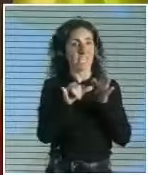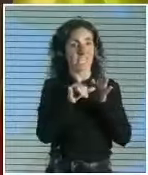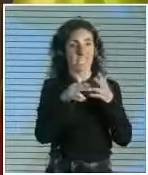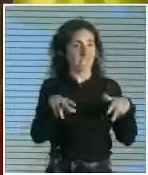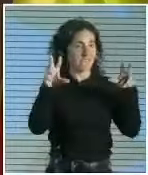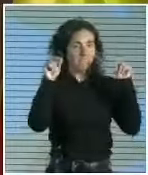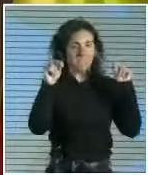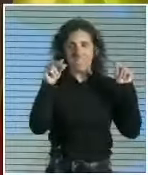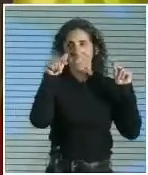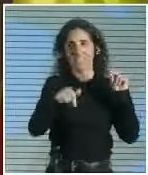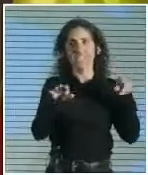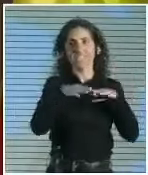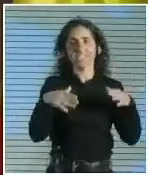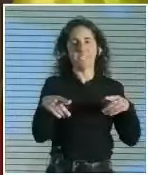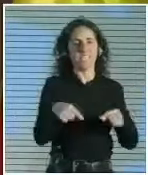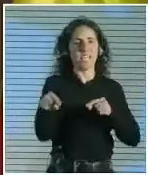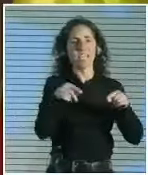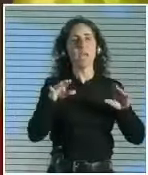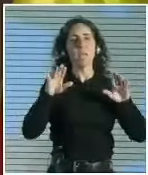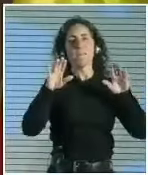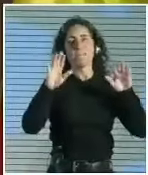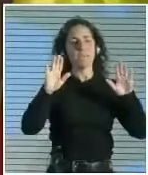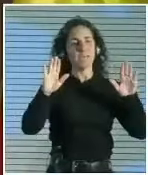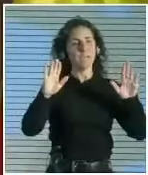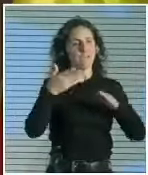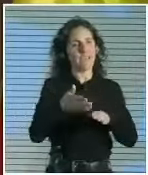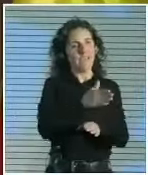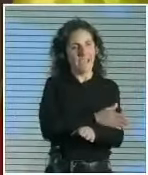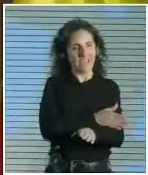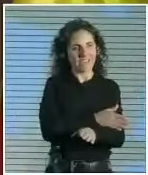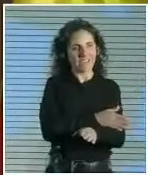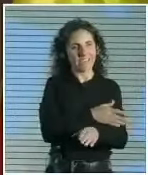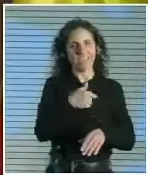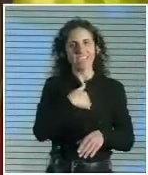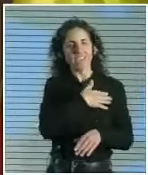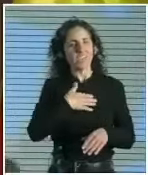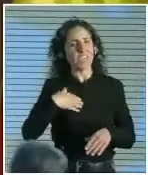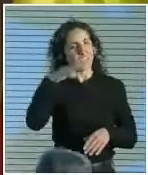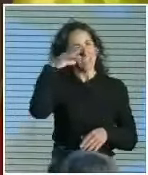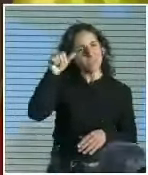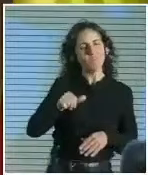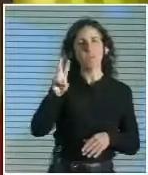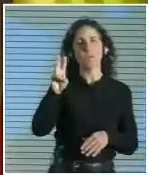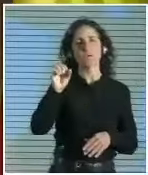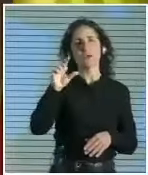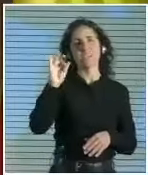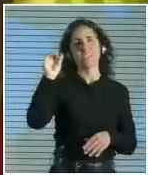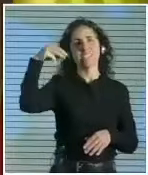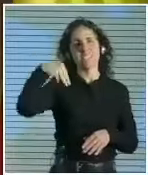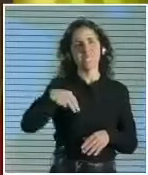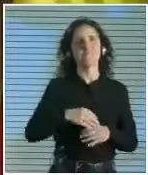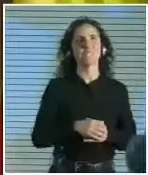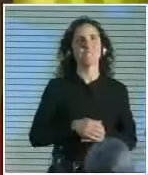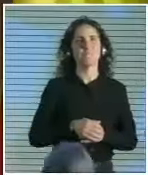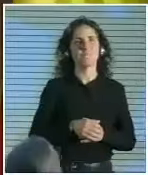finalizing, but before we do, I'd like to still see from Wassim, maybe the approach for destinations from PONANT.